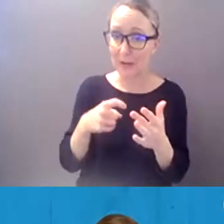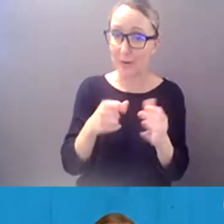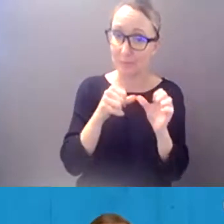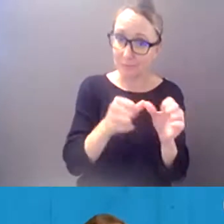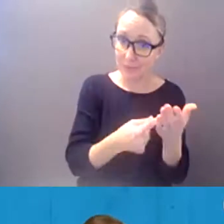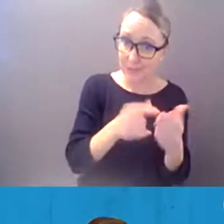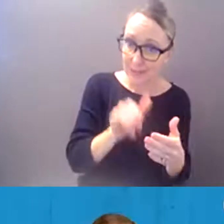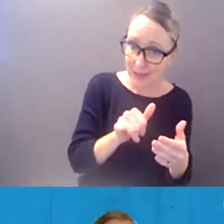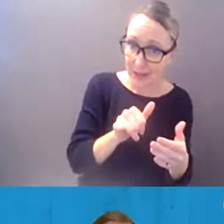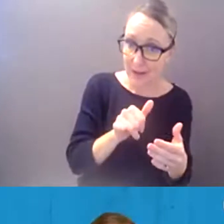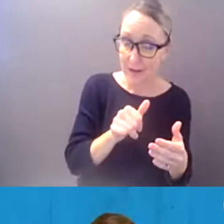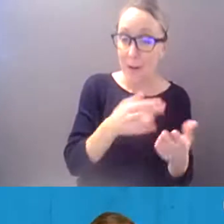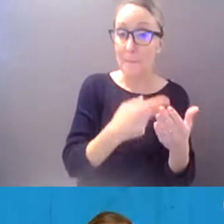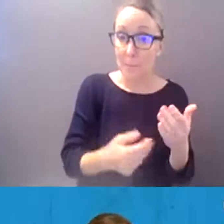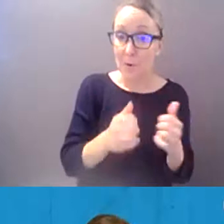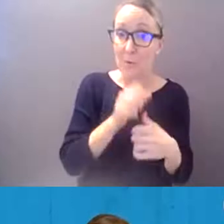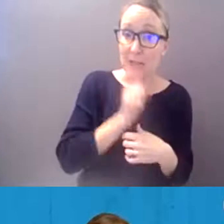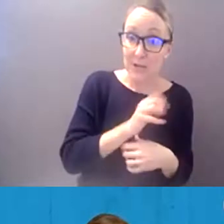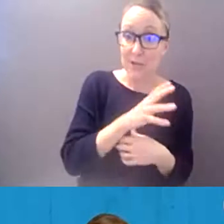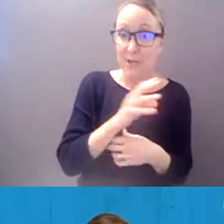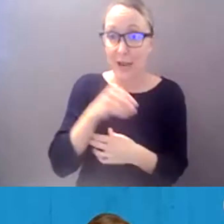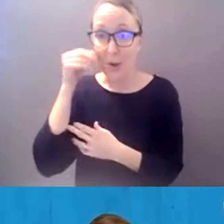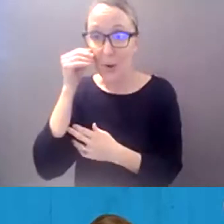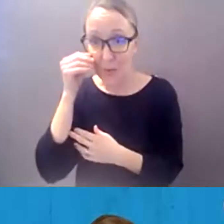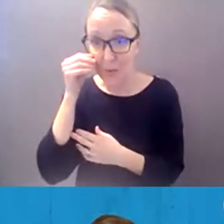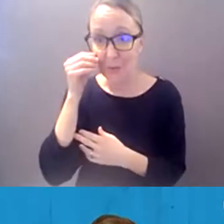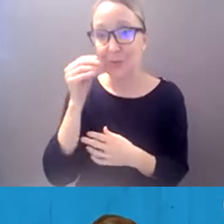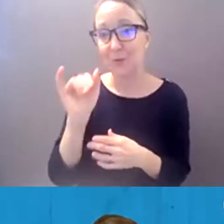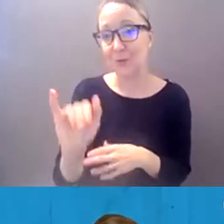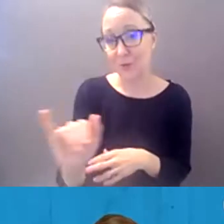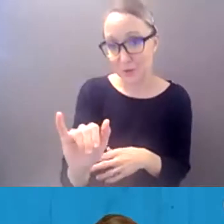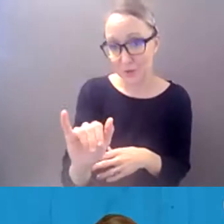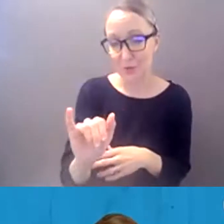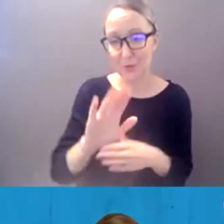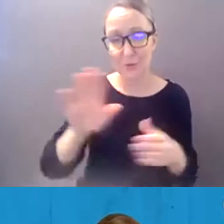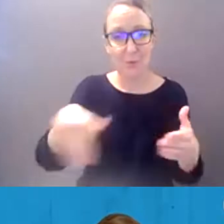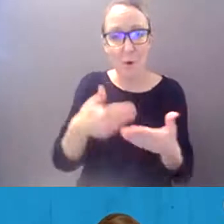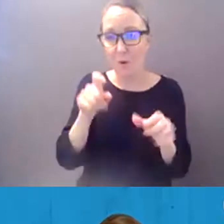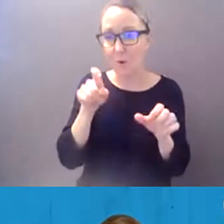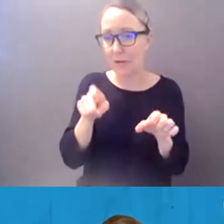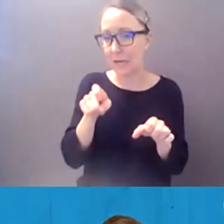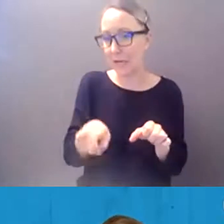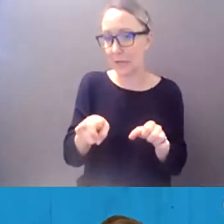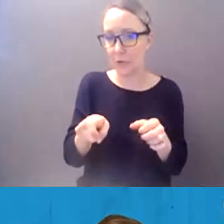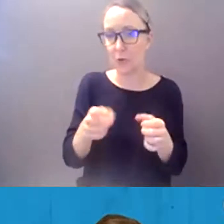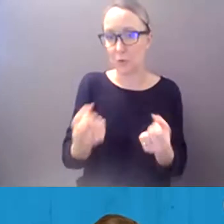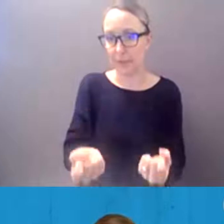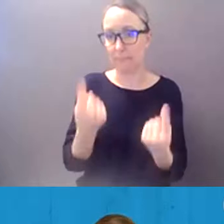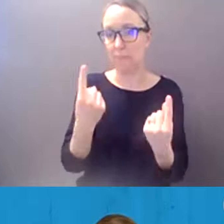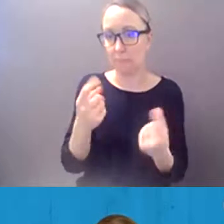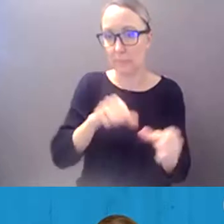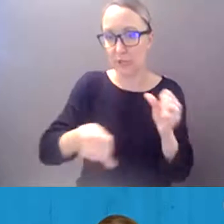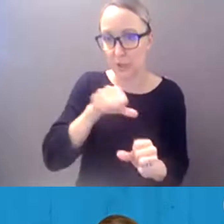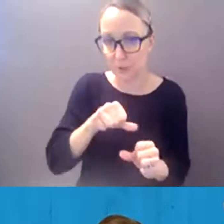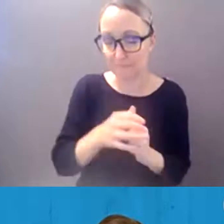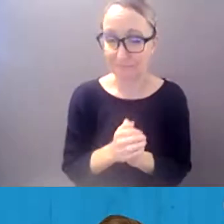network, aging needs to be brought in so that everybody is speaking to each other. So I think with